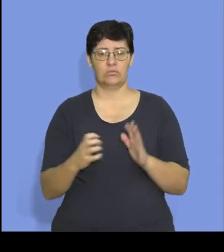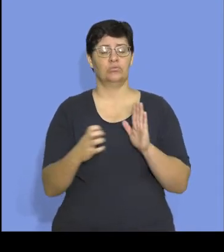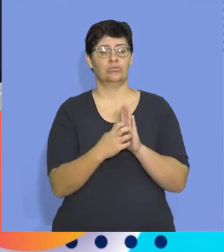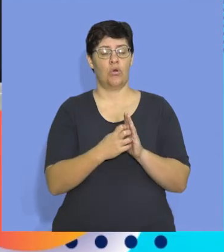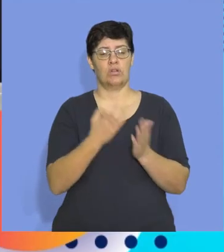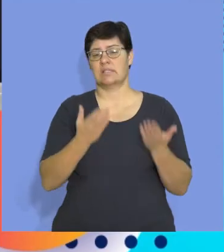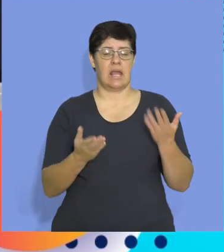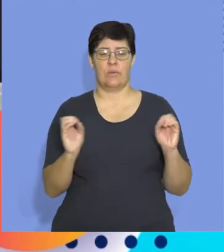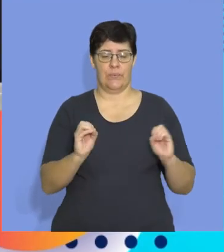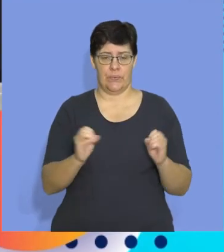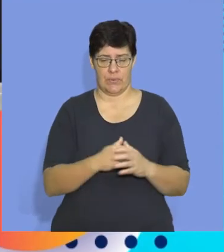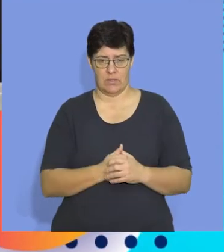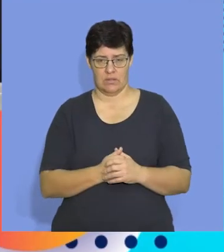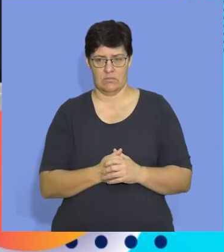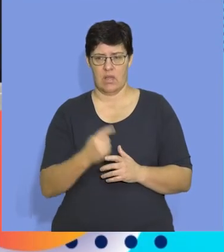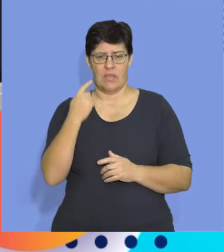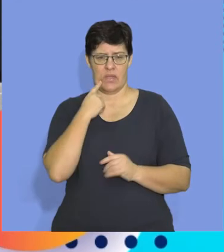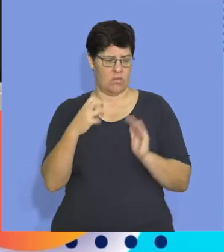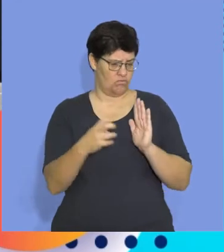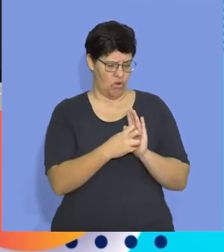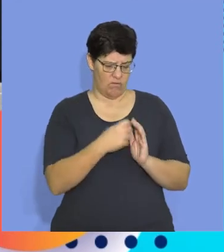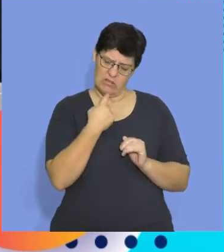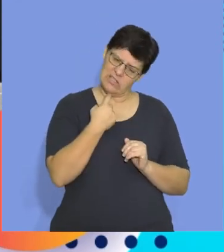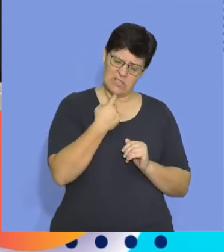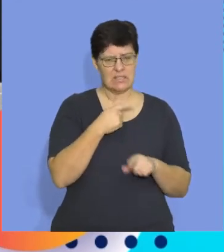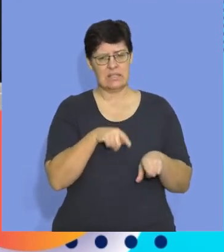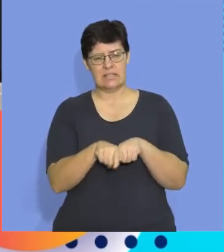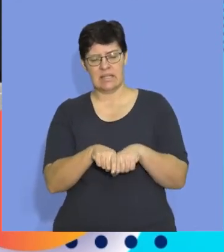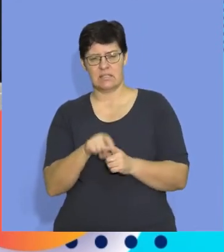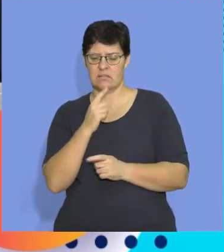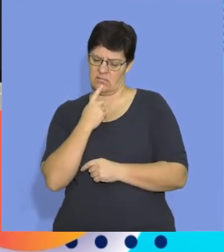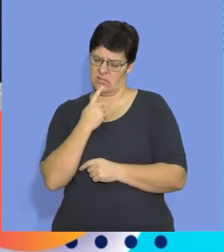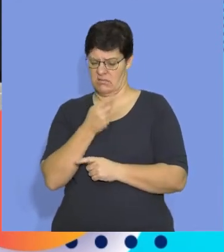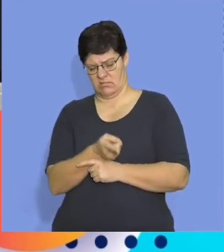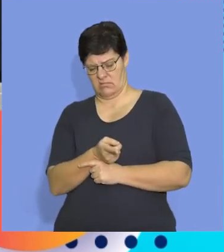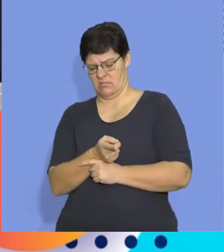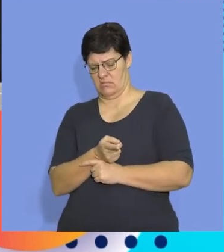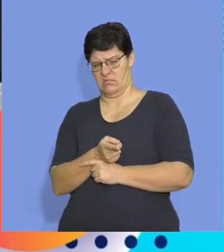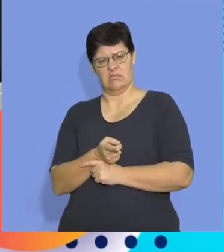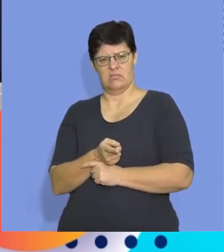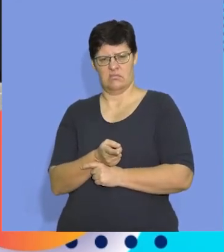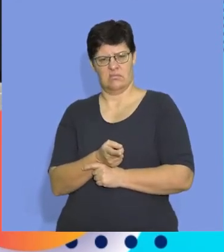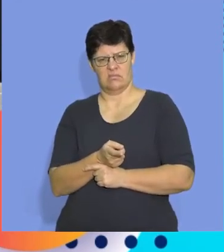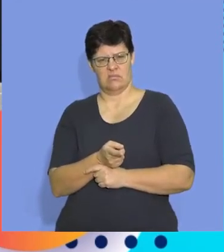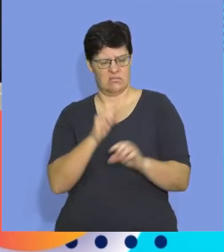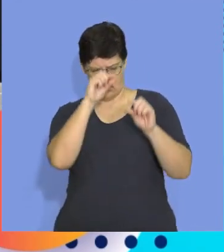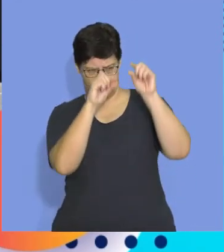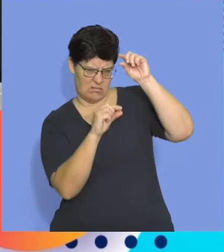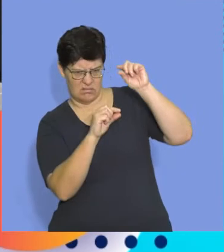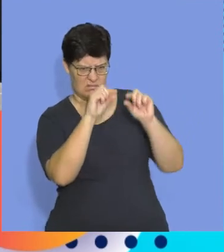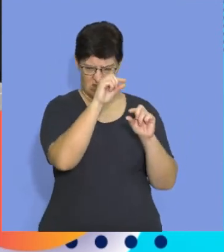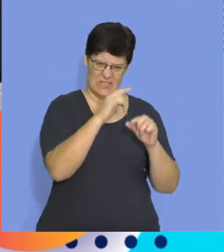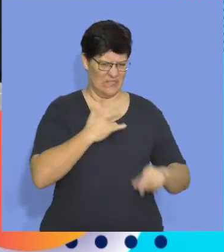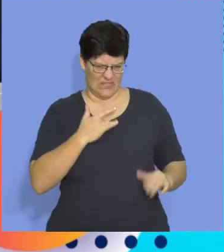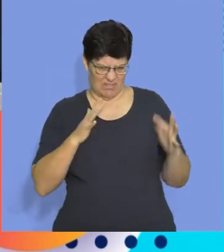because sometimes we think when we get a graph in an exam or a test, or we look at it and we go, it's not quite, doesn't feel like